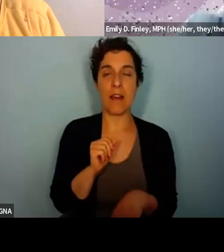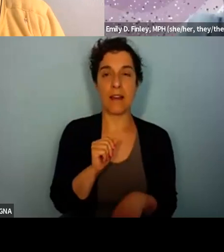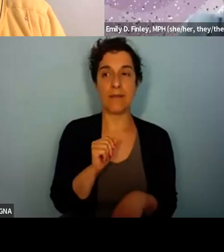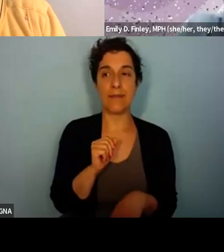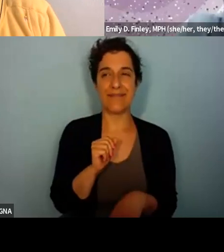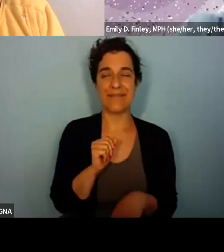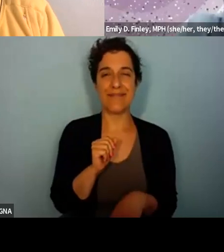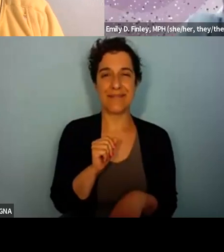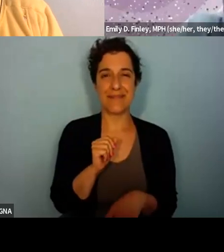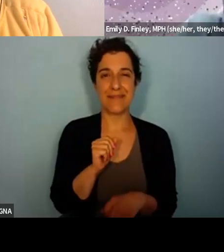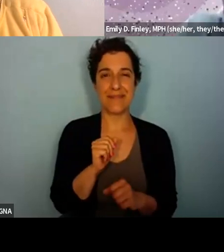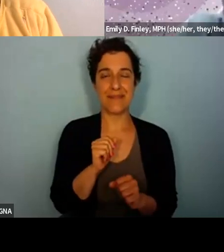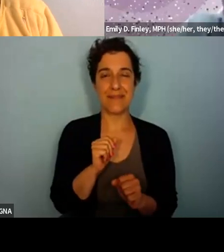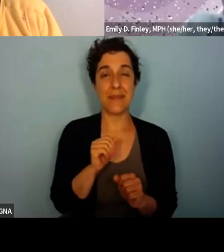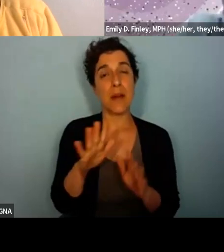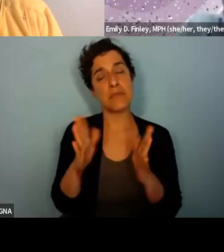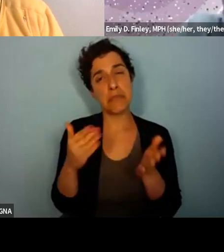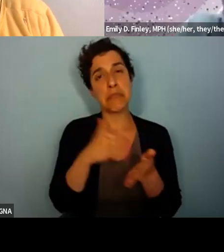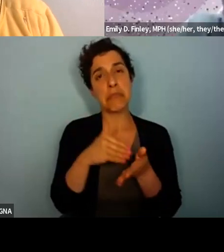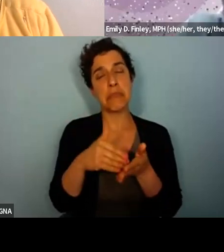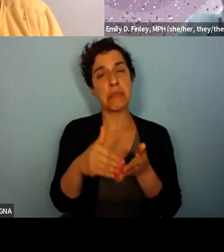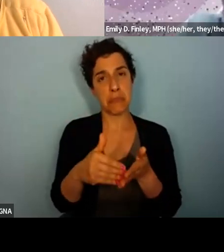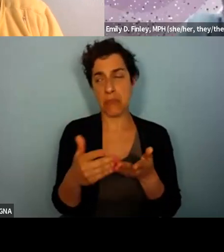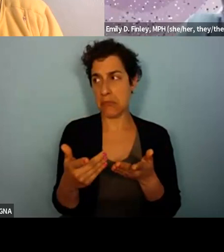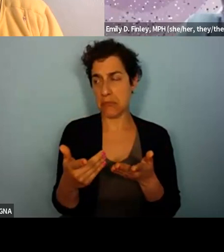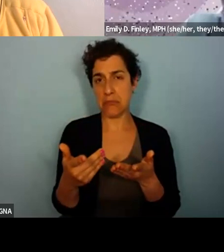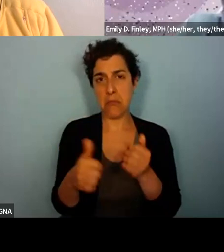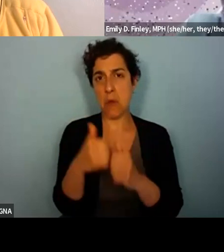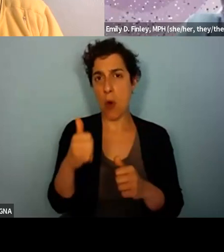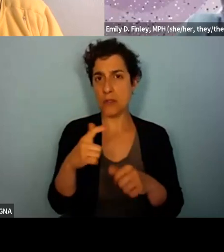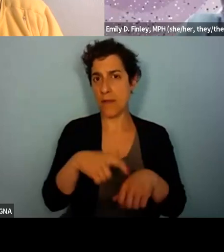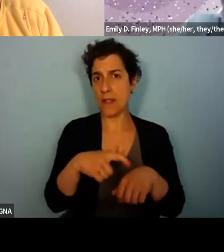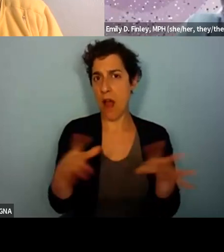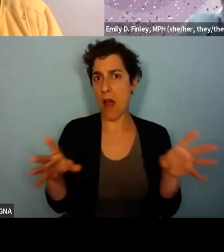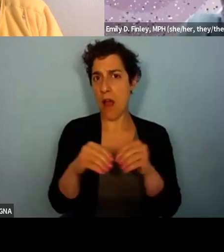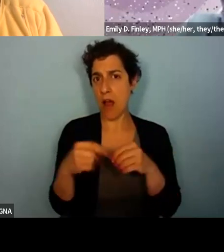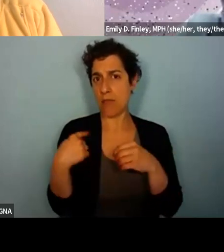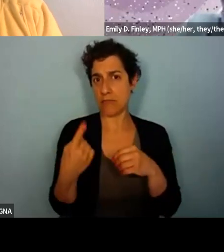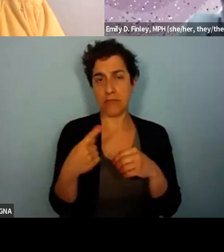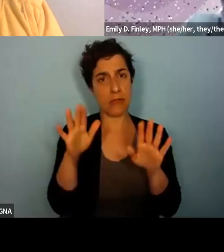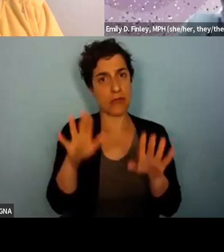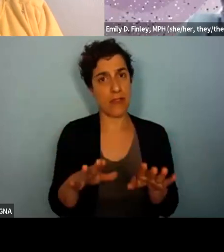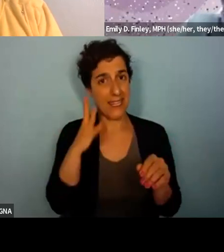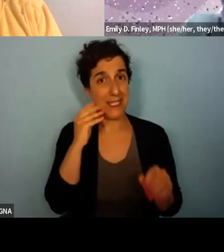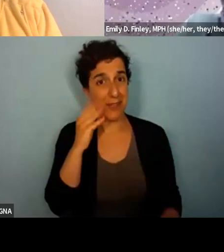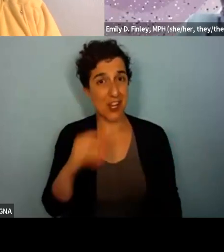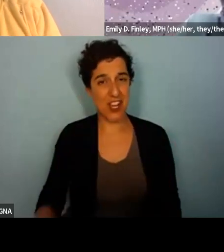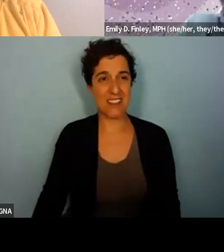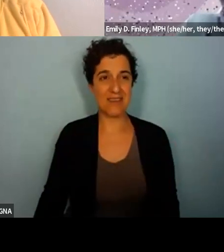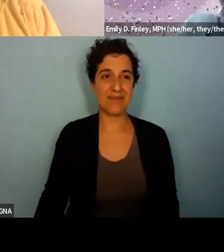I'd like to say that, most of the time it's been a great experience. And I think